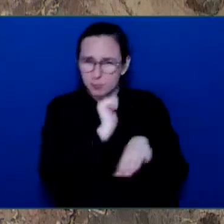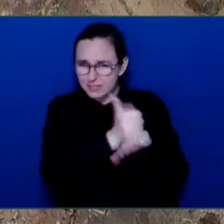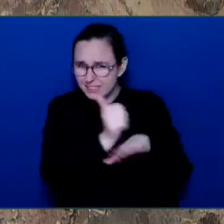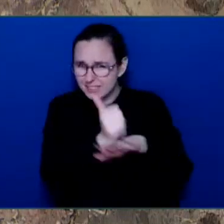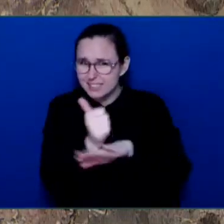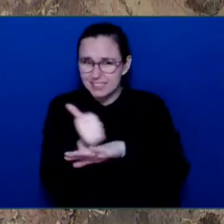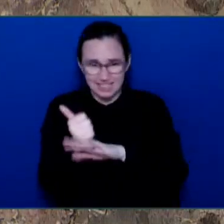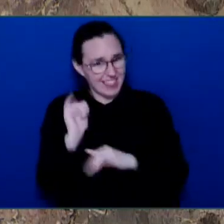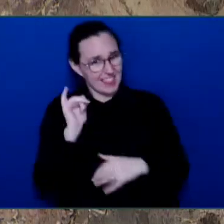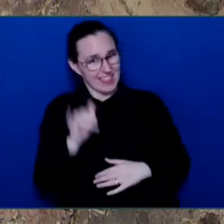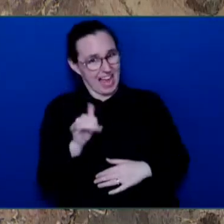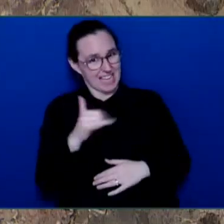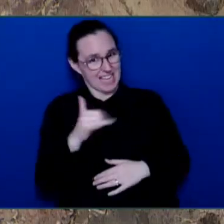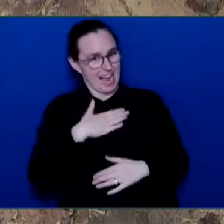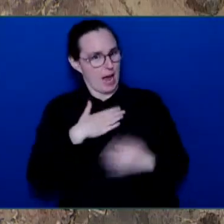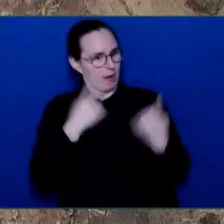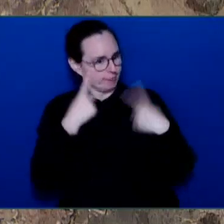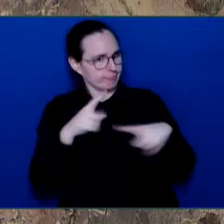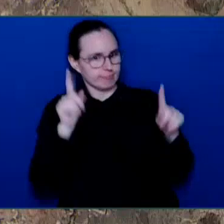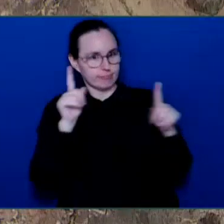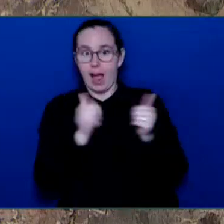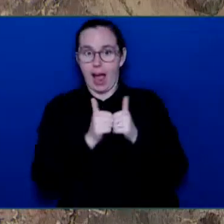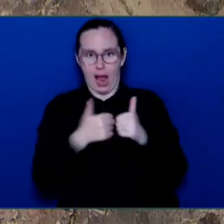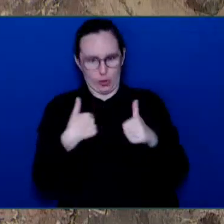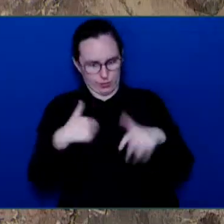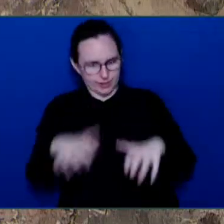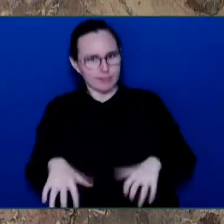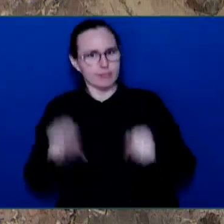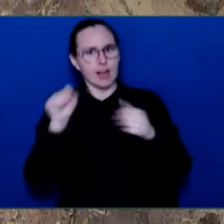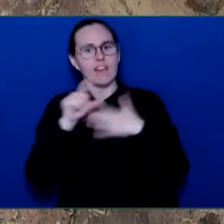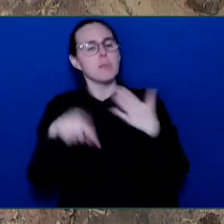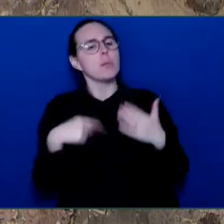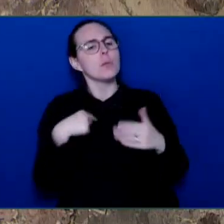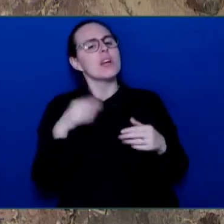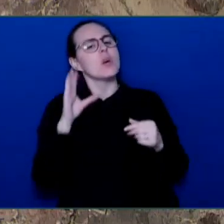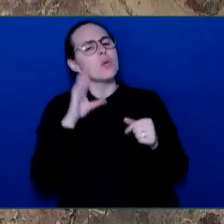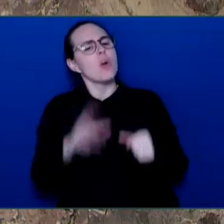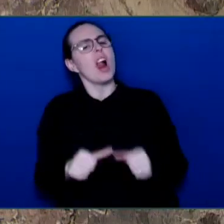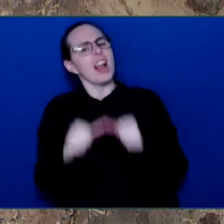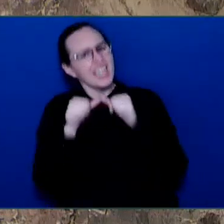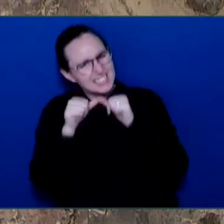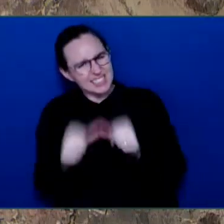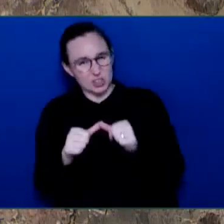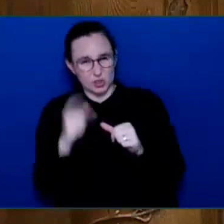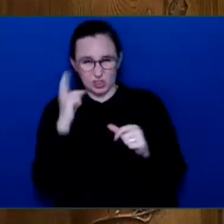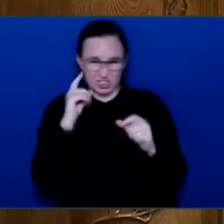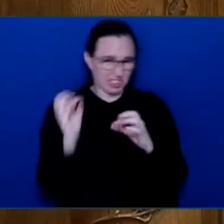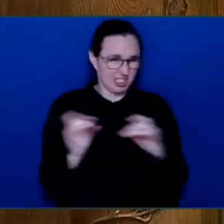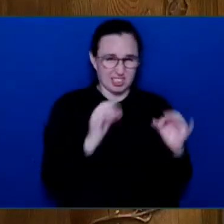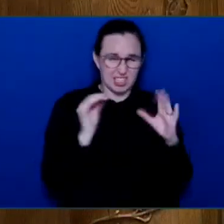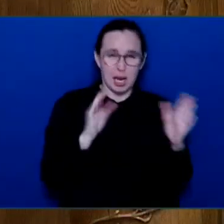on this side of the House, and that's what British Columbians expect and want.